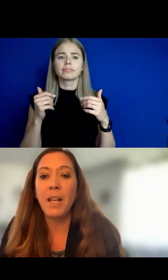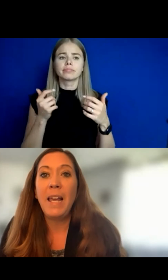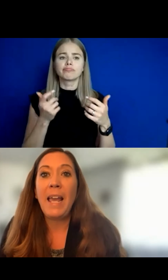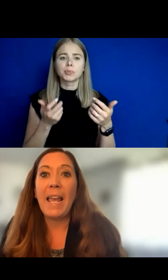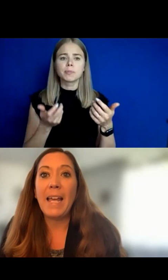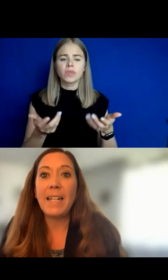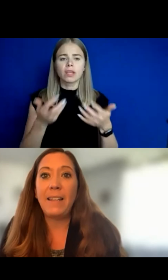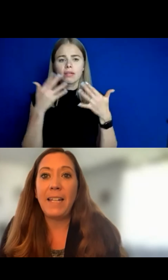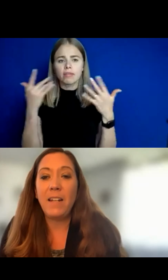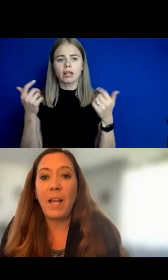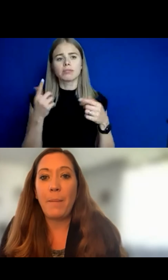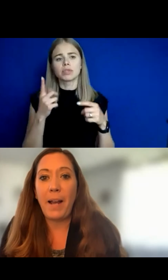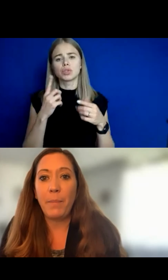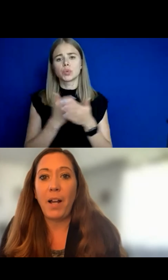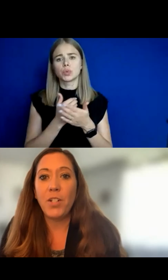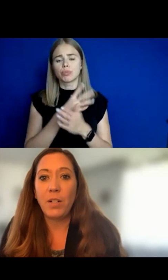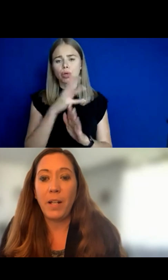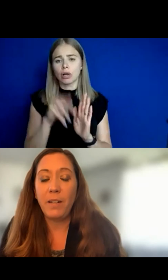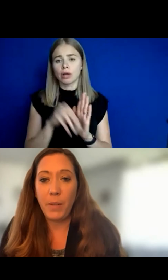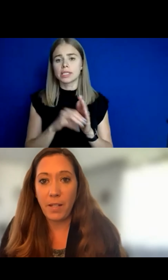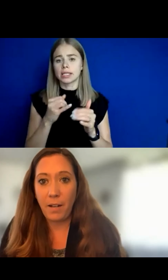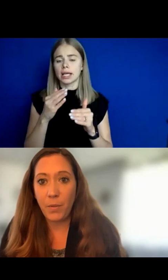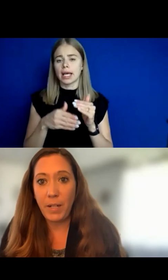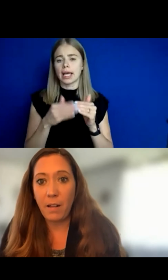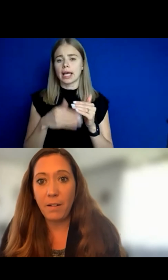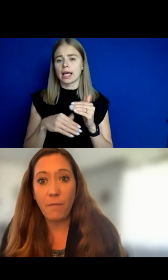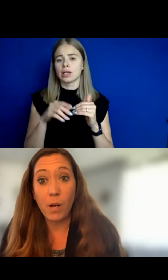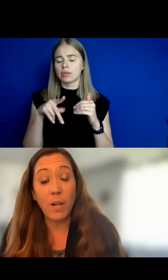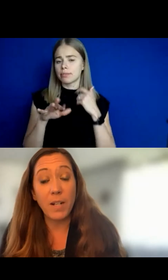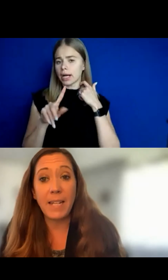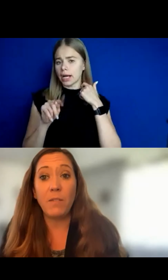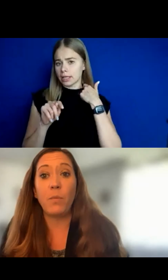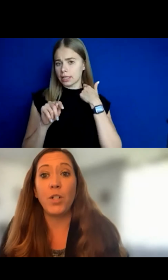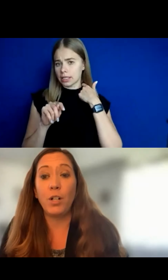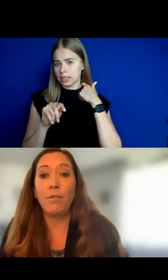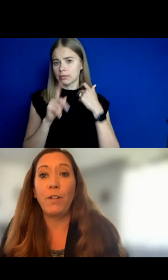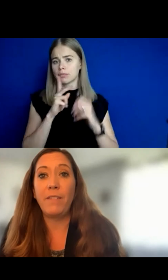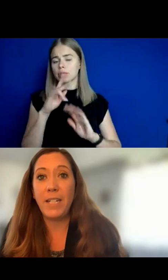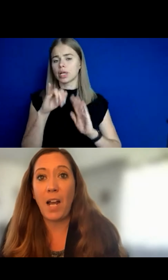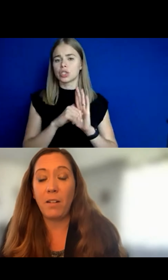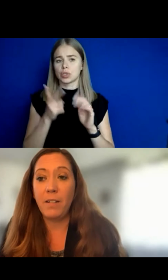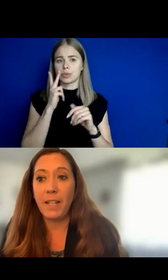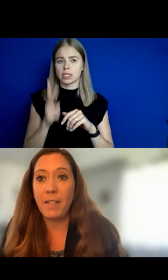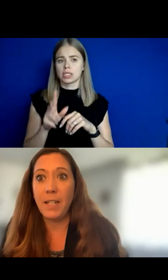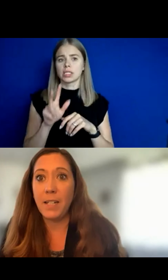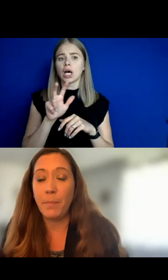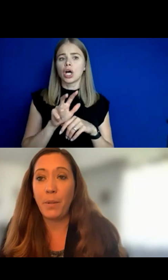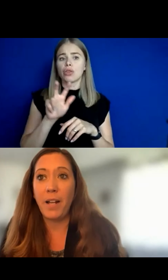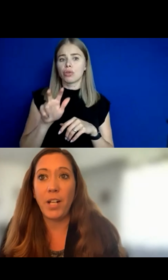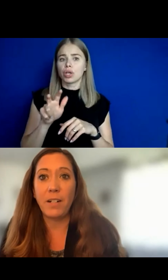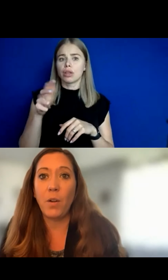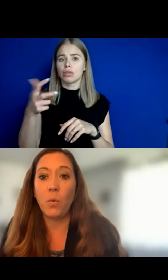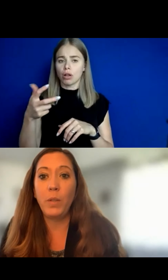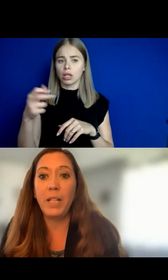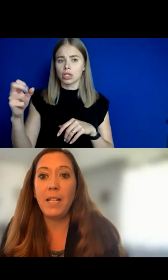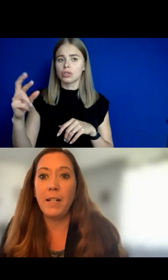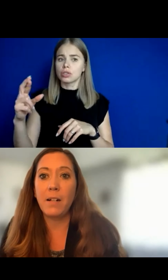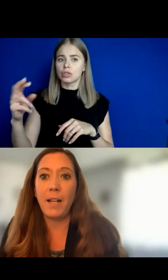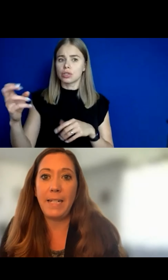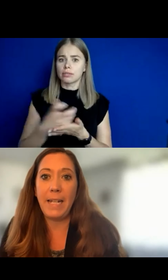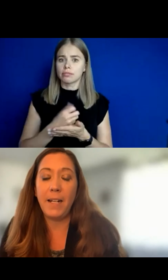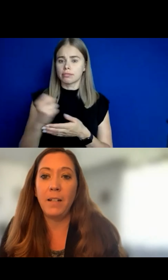programs. And at the end of that pilot project, we saw a $3.41 return for every dollar invested into the project. So